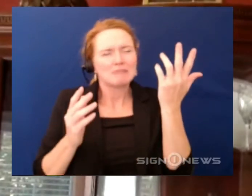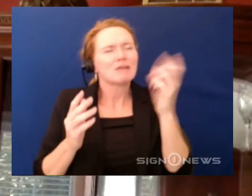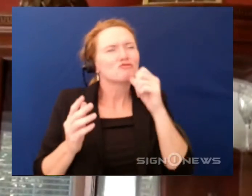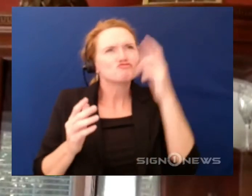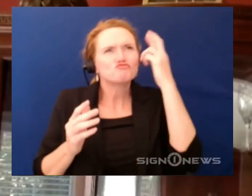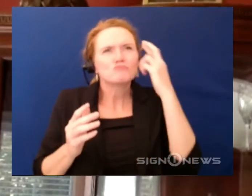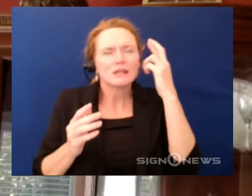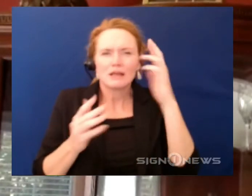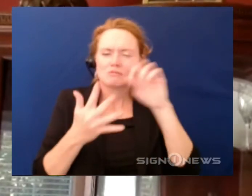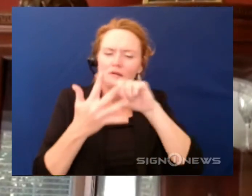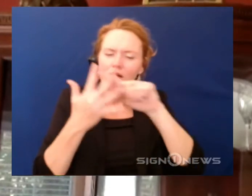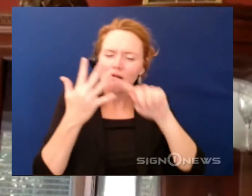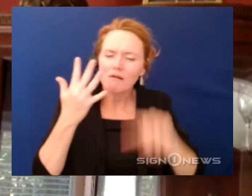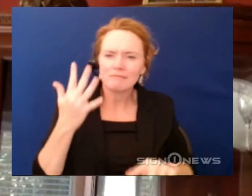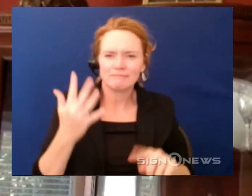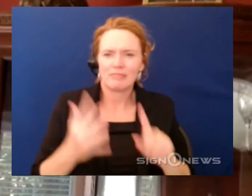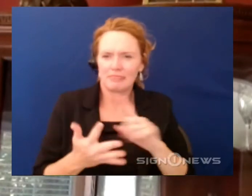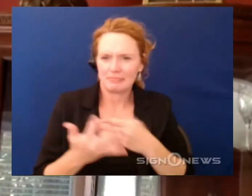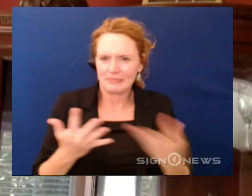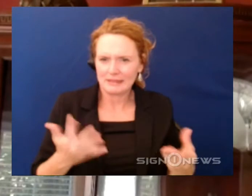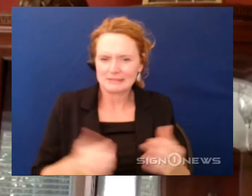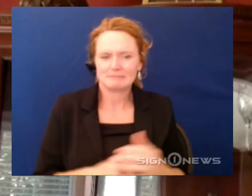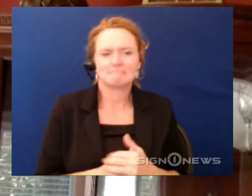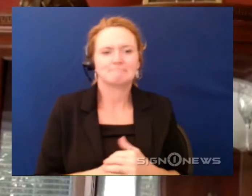implications. And,